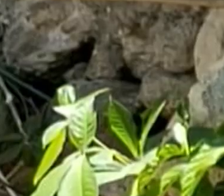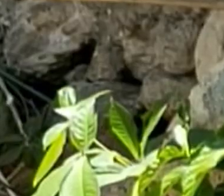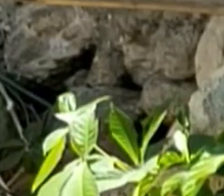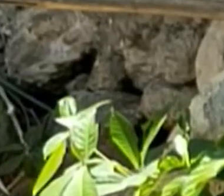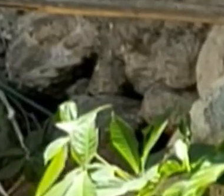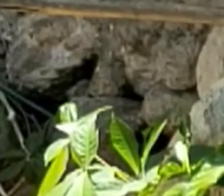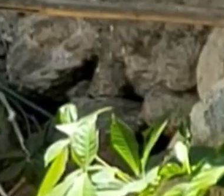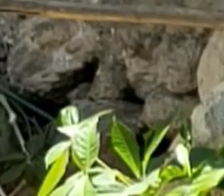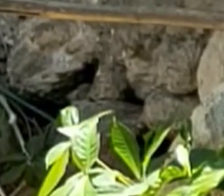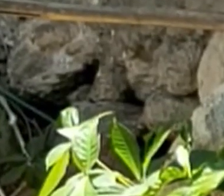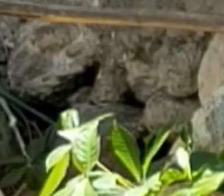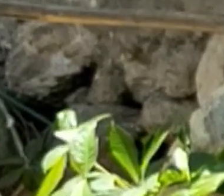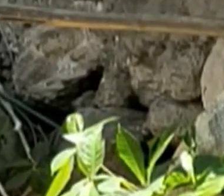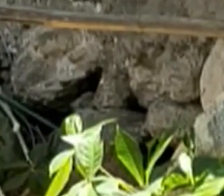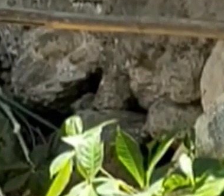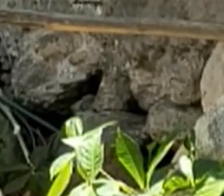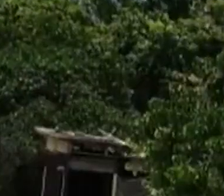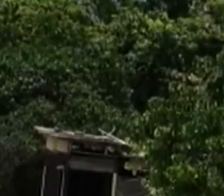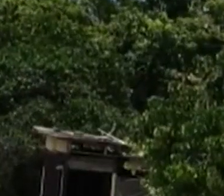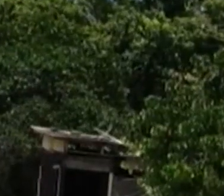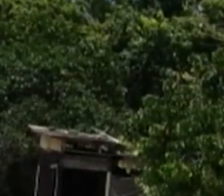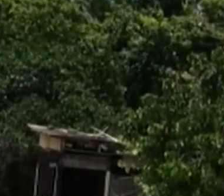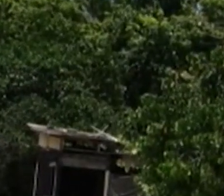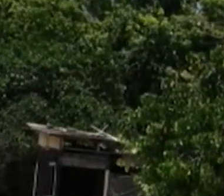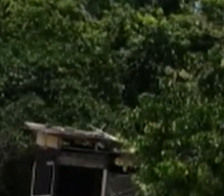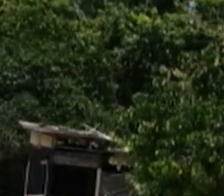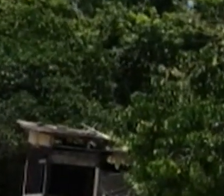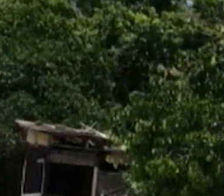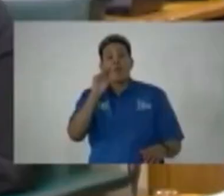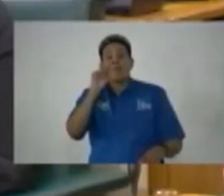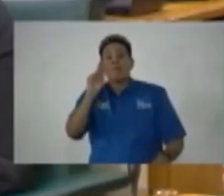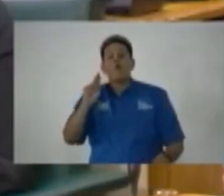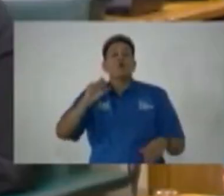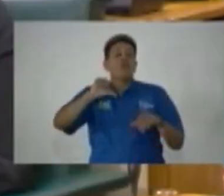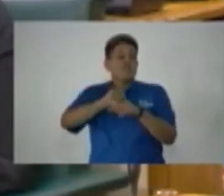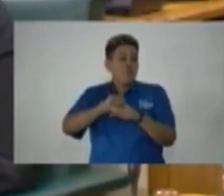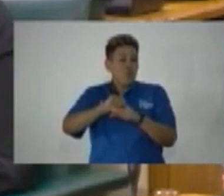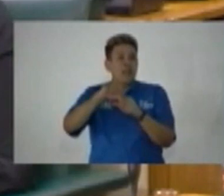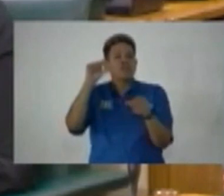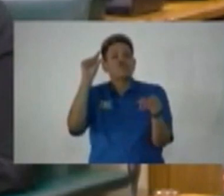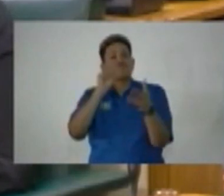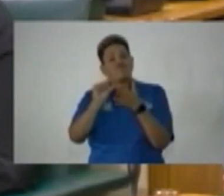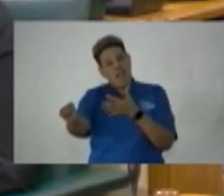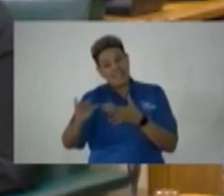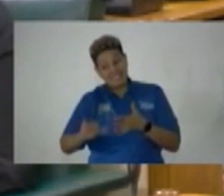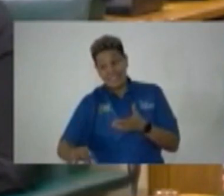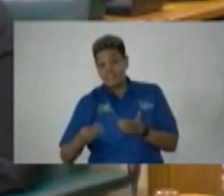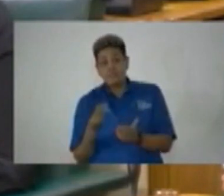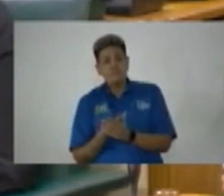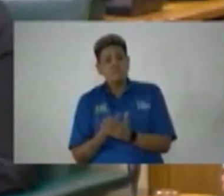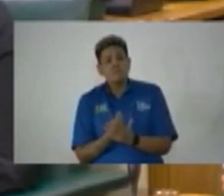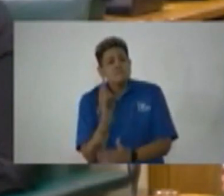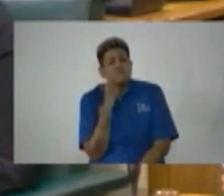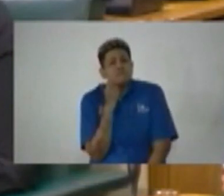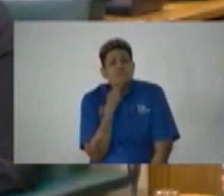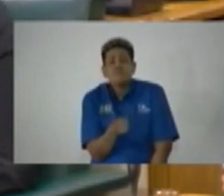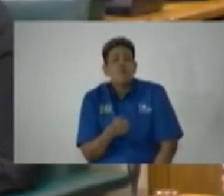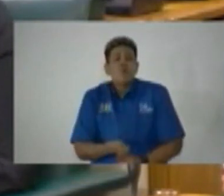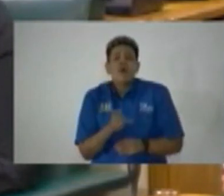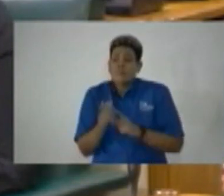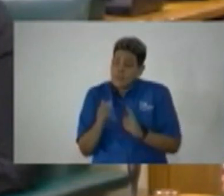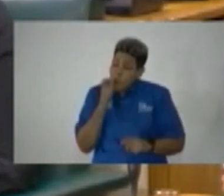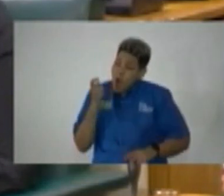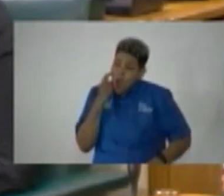grants. 400 fisherfolk will get $10,000 each. This grant, Madam Speaker, will be for fishers who